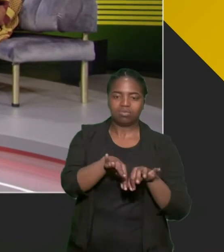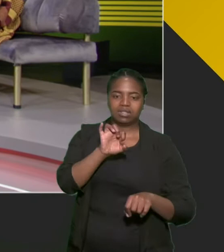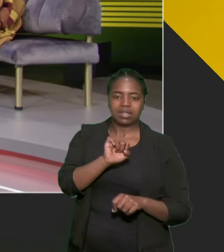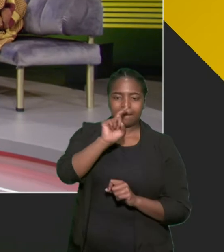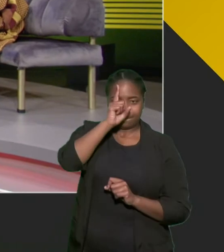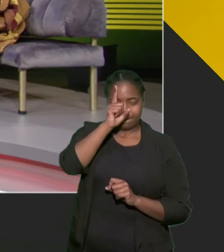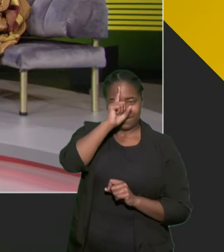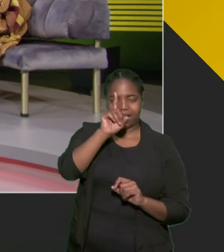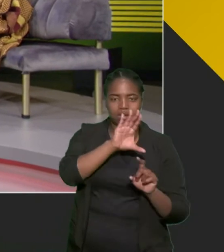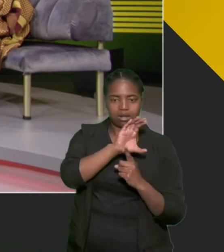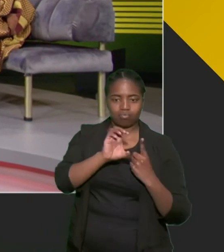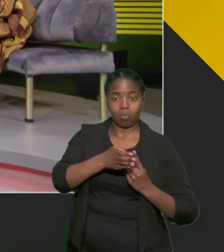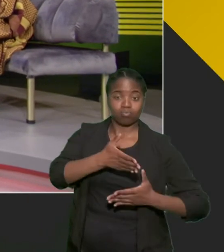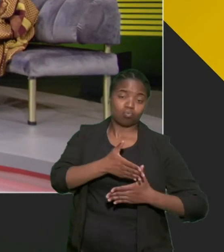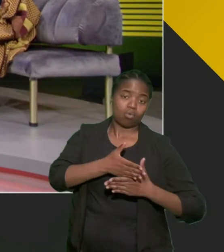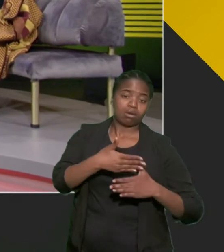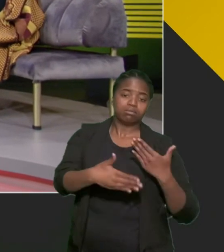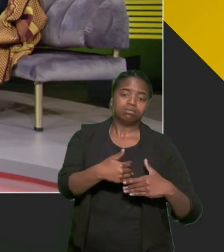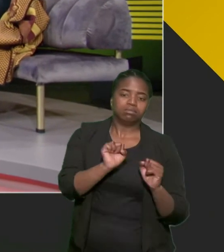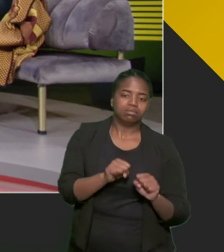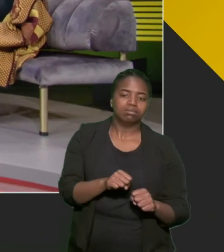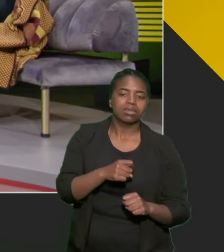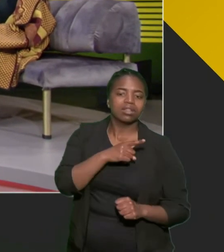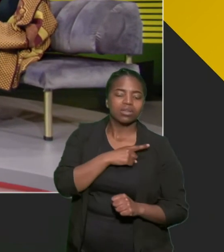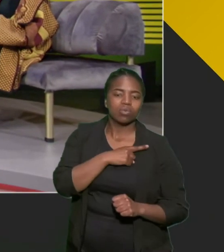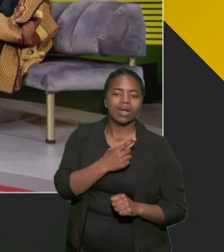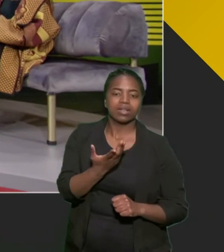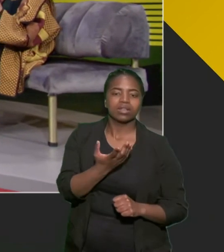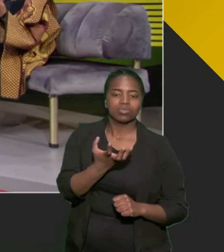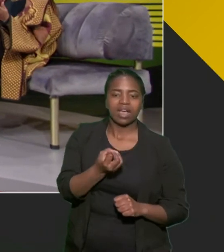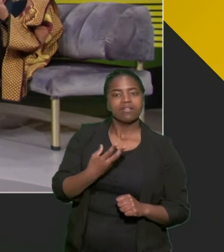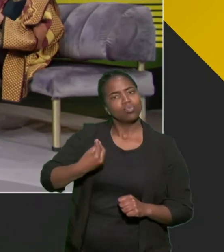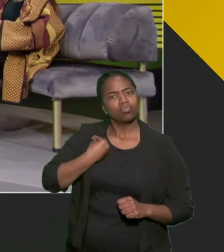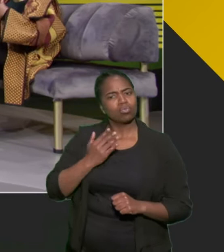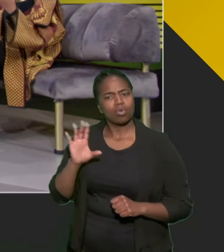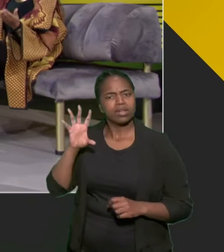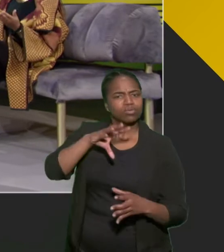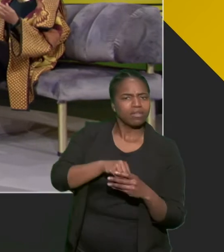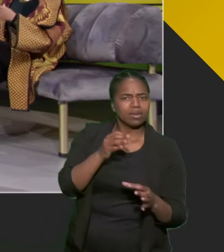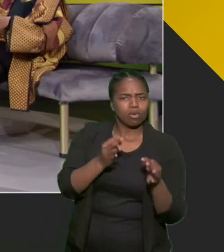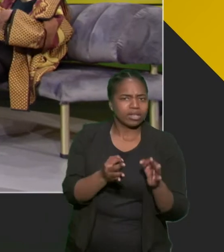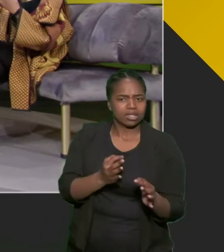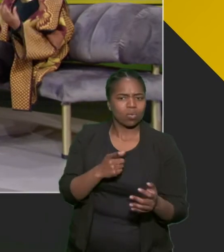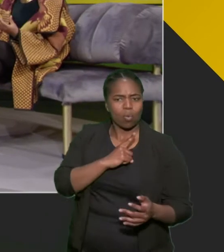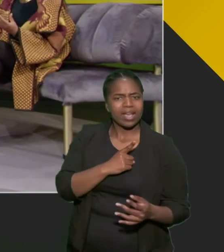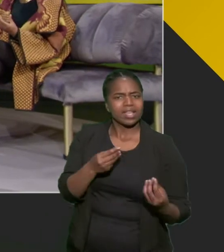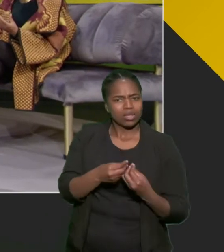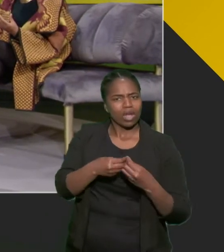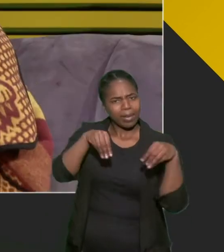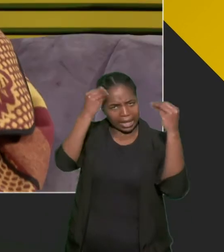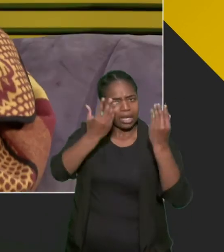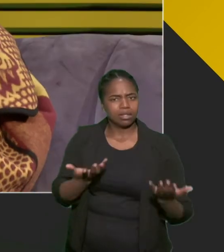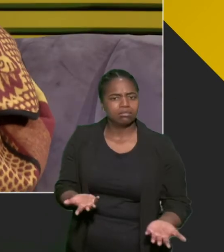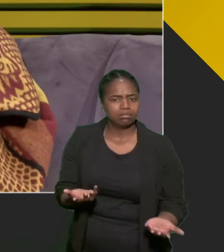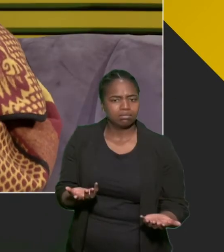black traditional values, which work and function. That's why we would have a problem with youth not being involved in politics, because it's an ageist